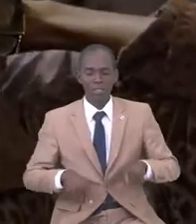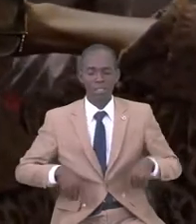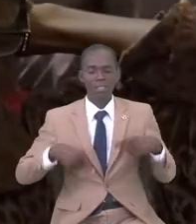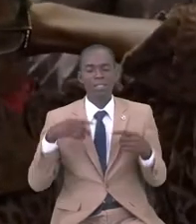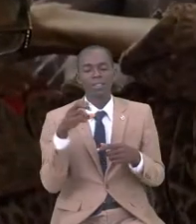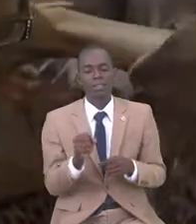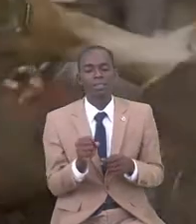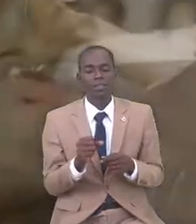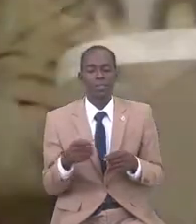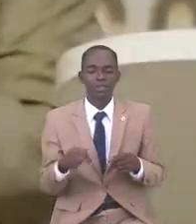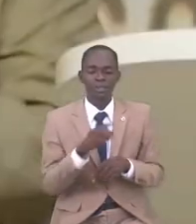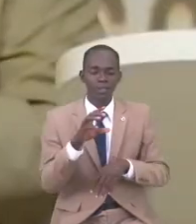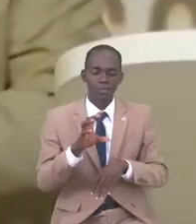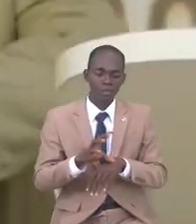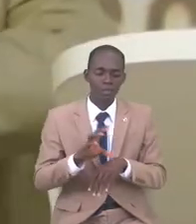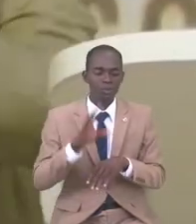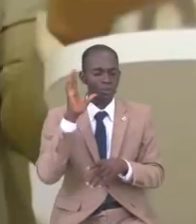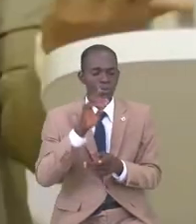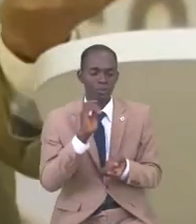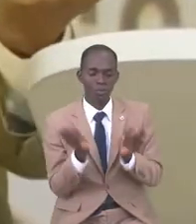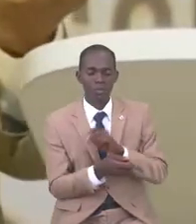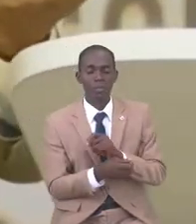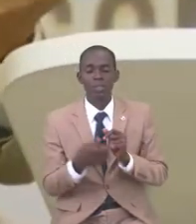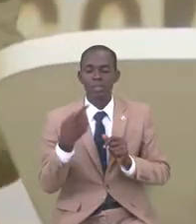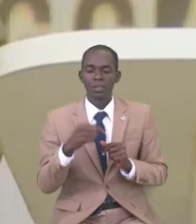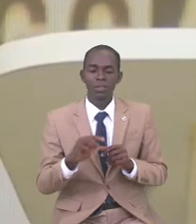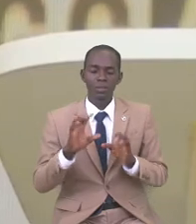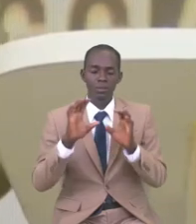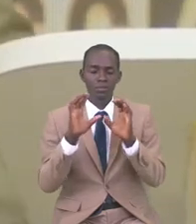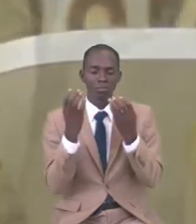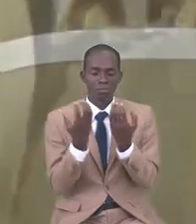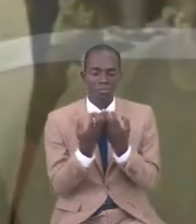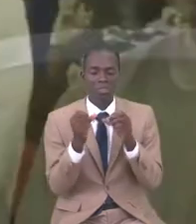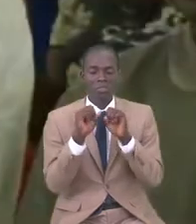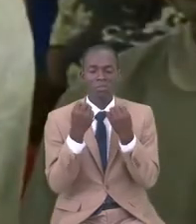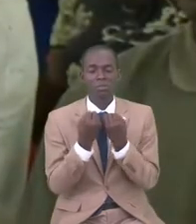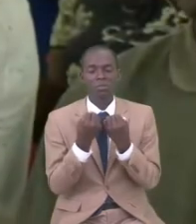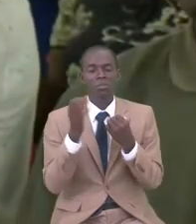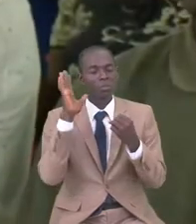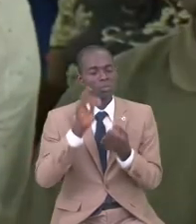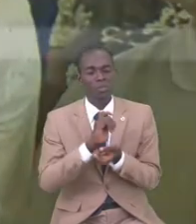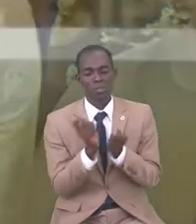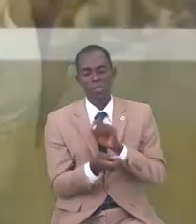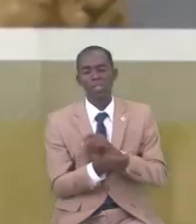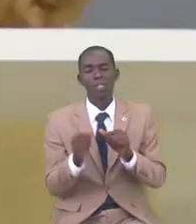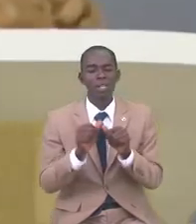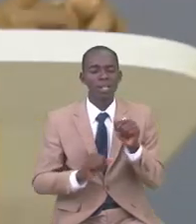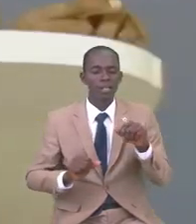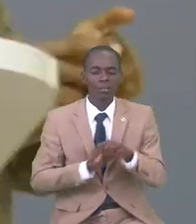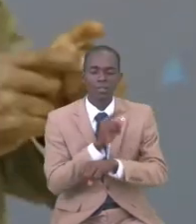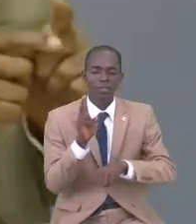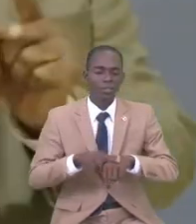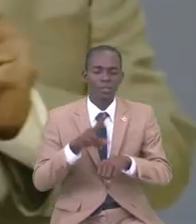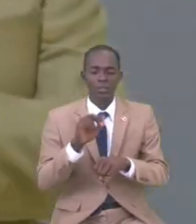Their churches will turn around. Their communities will turn around. Every nation